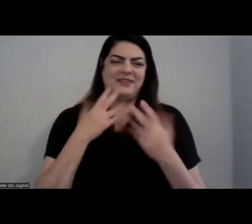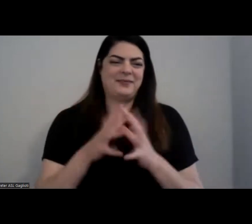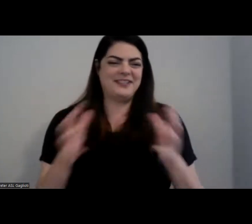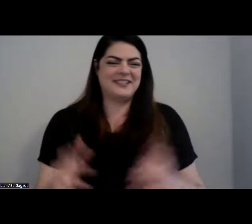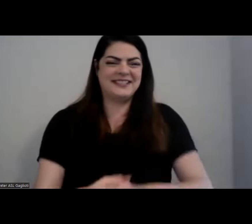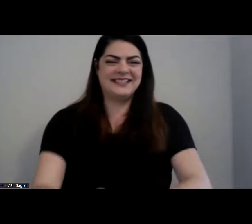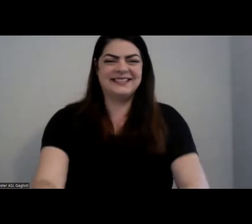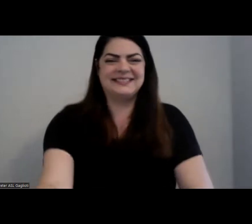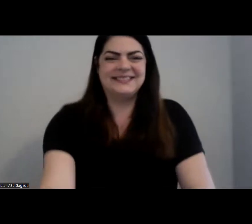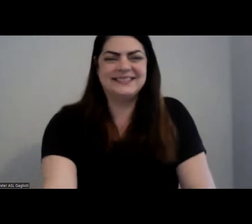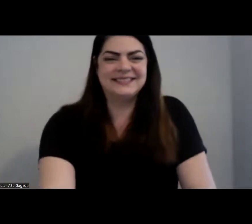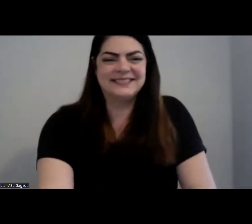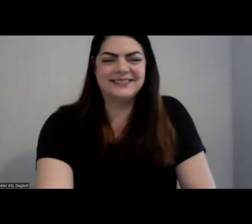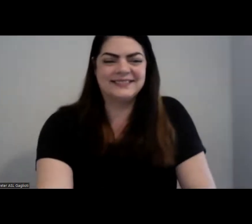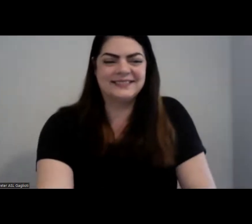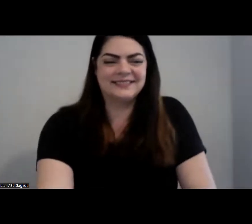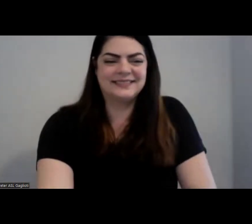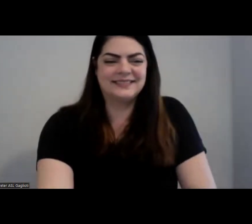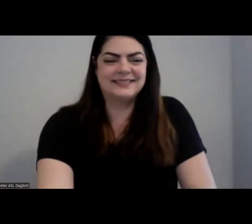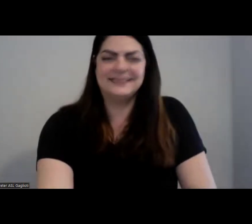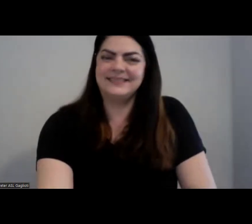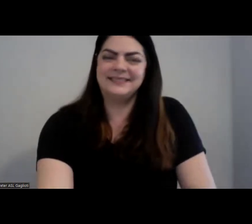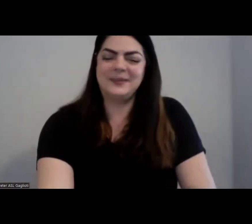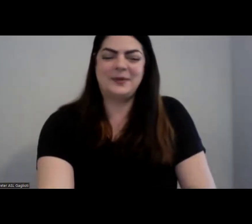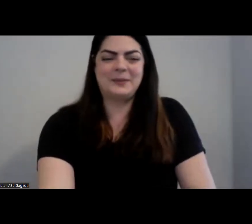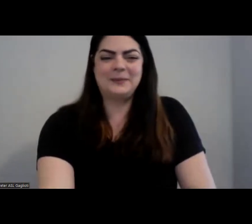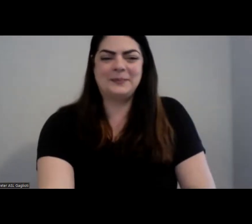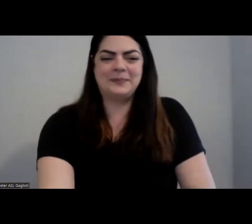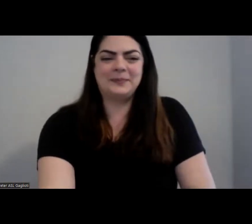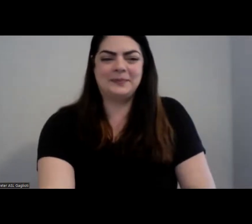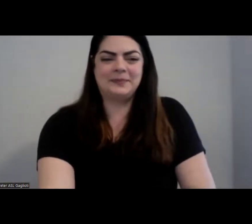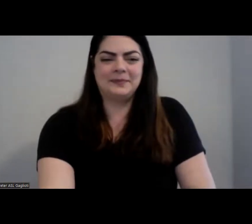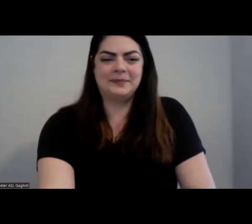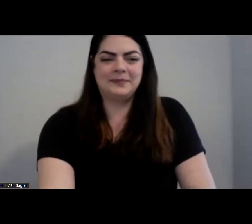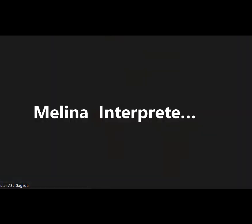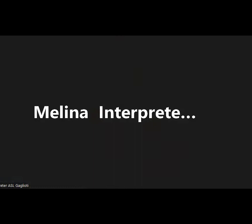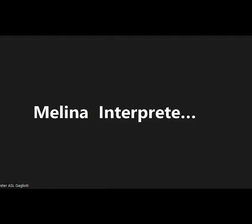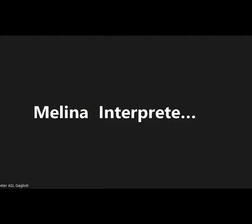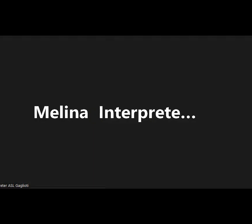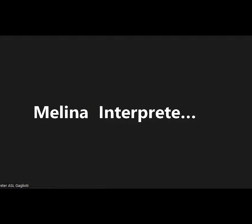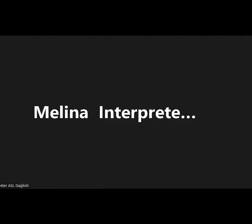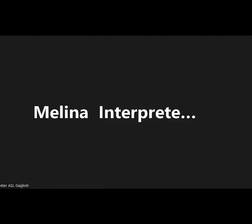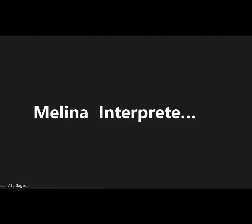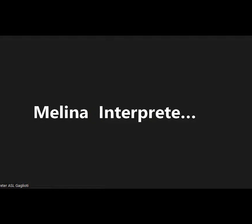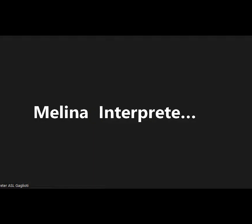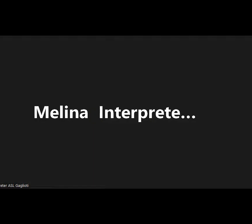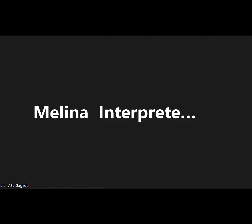you very much. Yeah, thank you. No problem. So we're doing great on time.